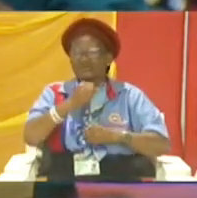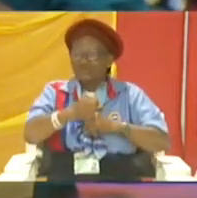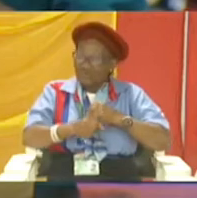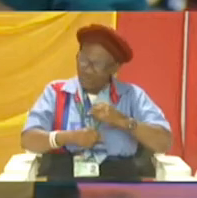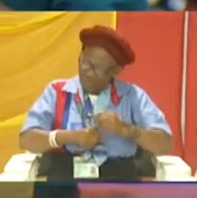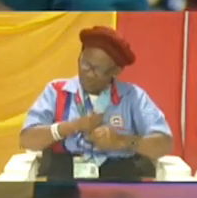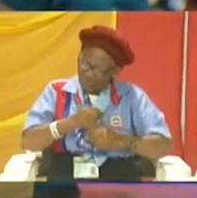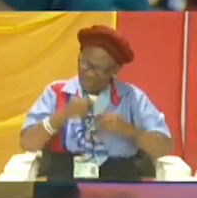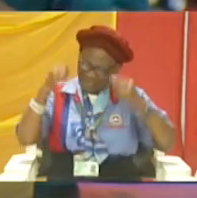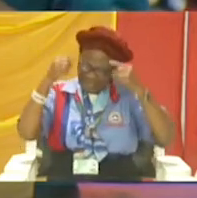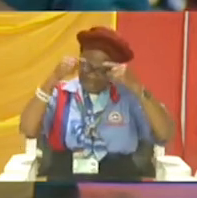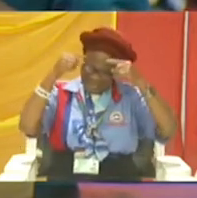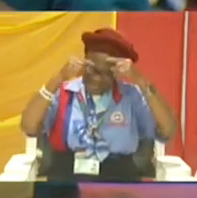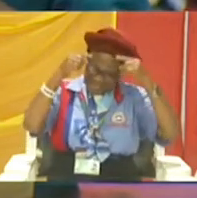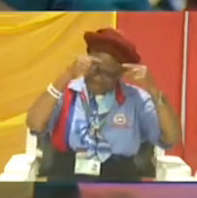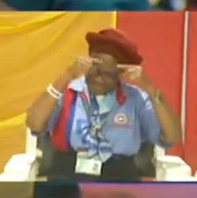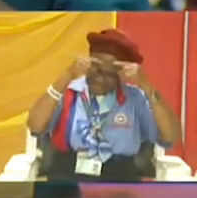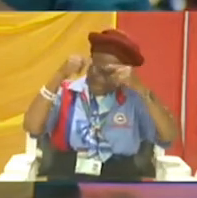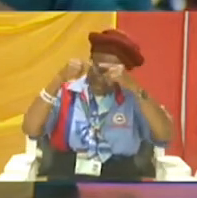headache.